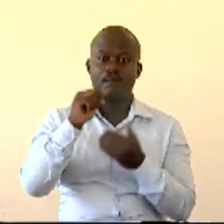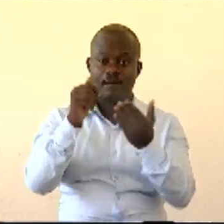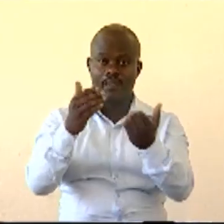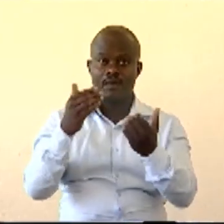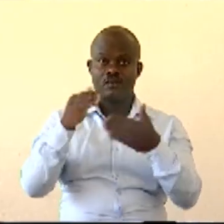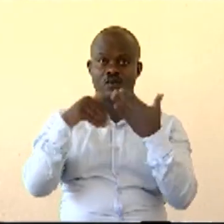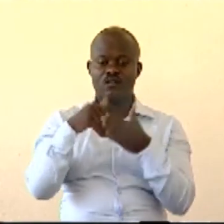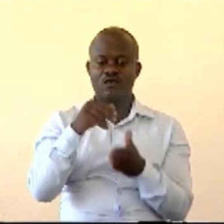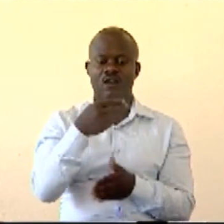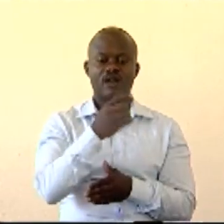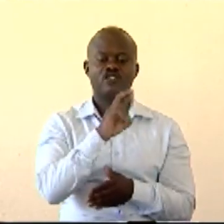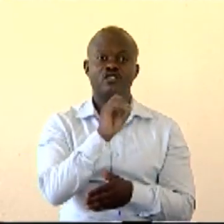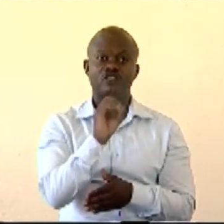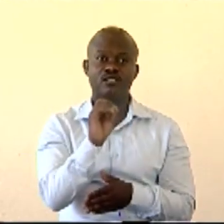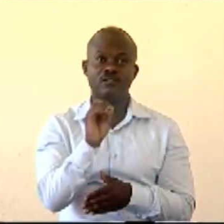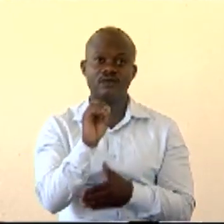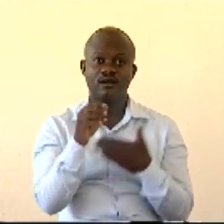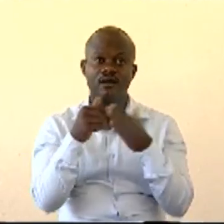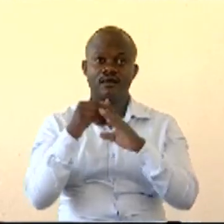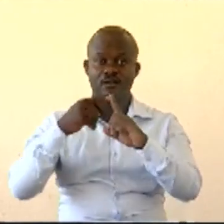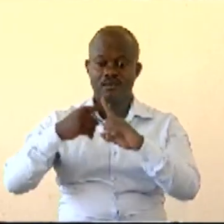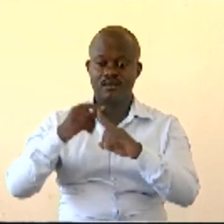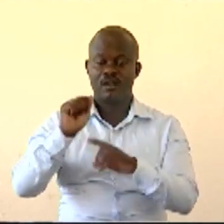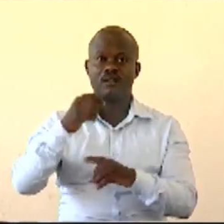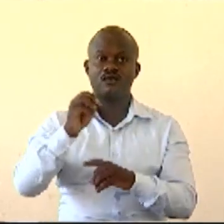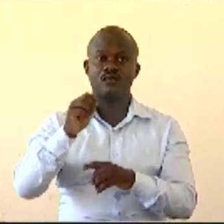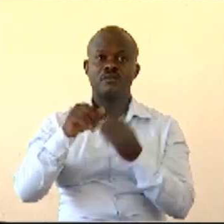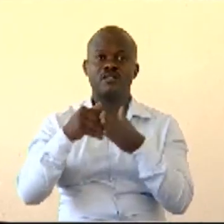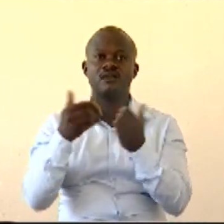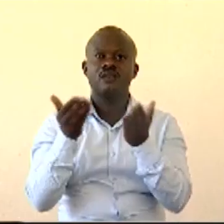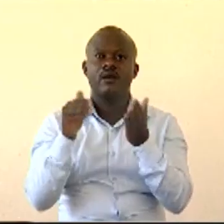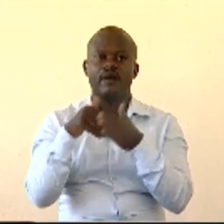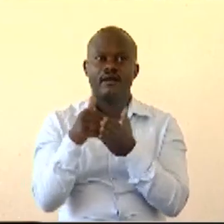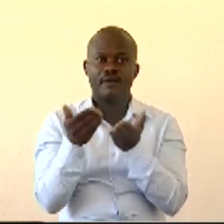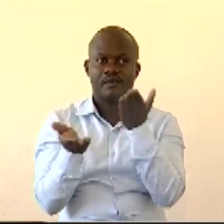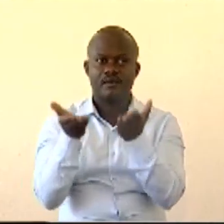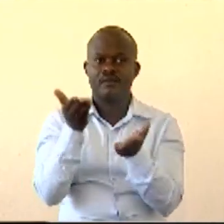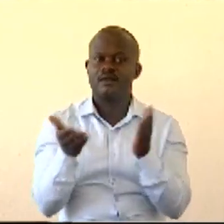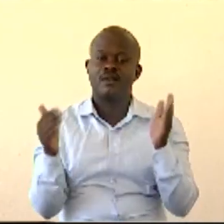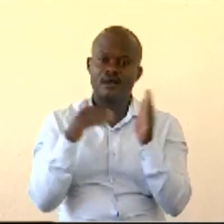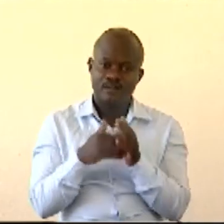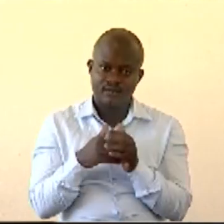For hydrogen atoms, it is balanced. Carbon atoms, it is well balanced. And